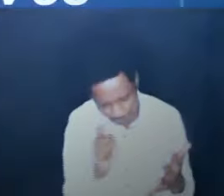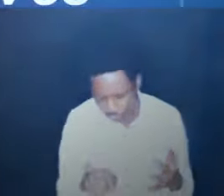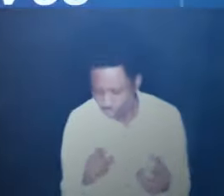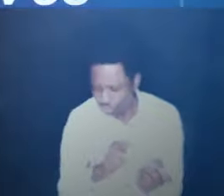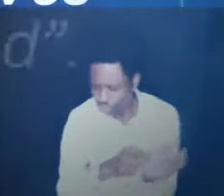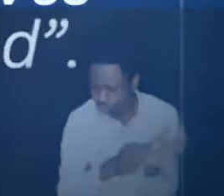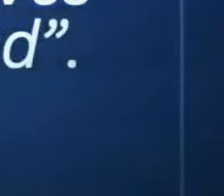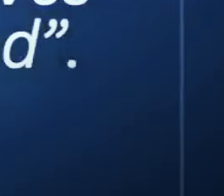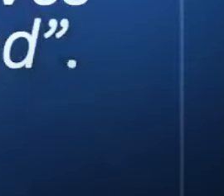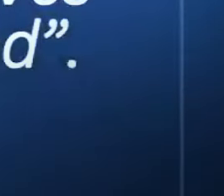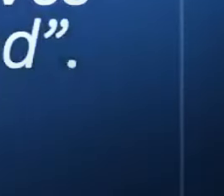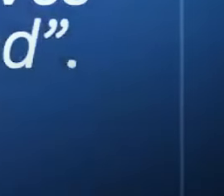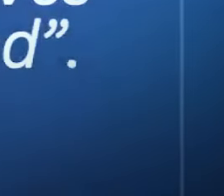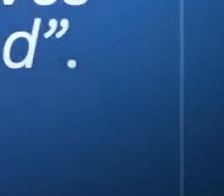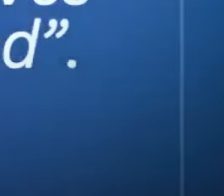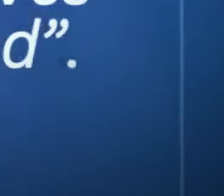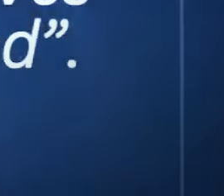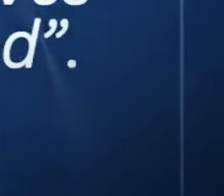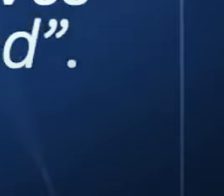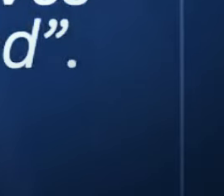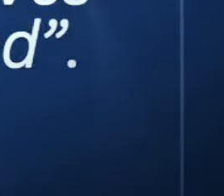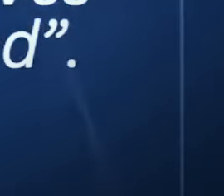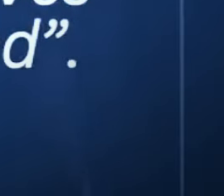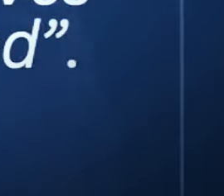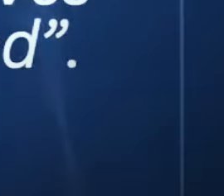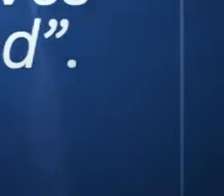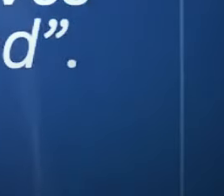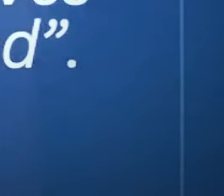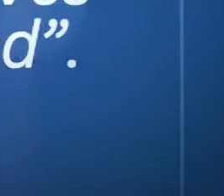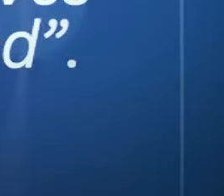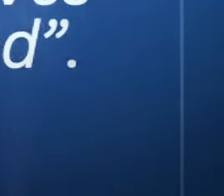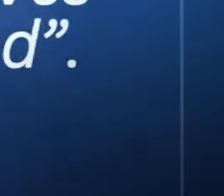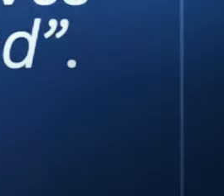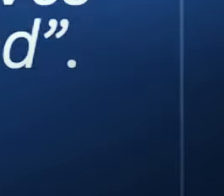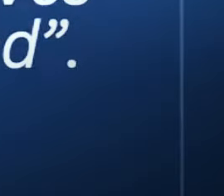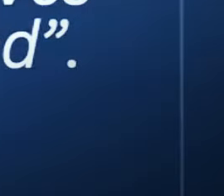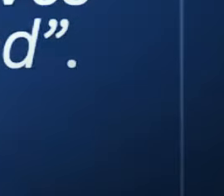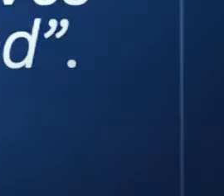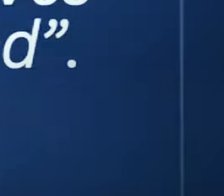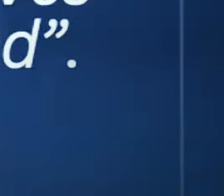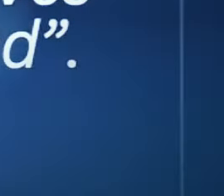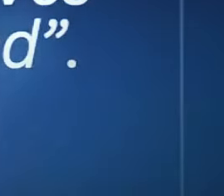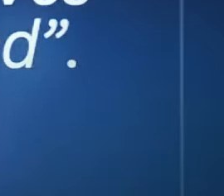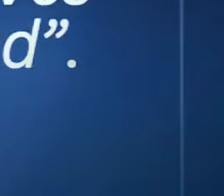lifestyle. Motives and purpose are all involved in